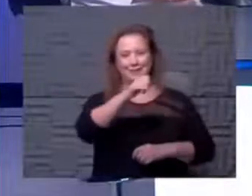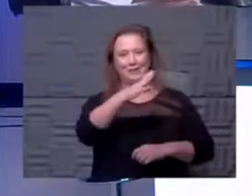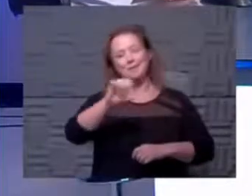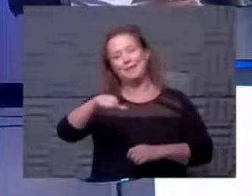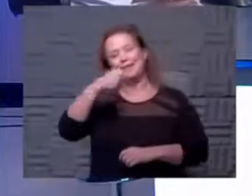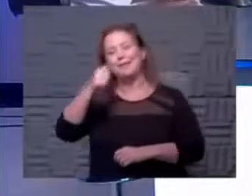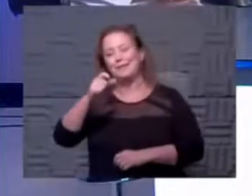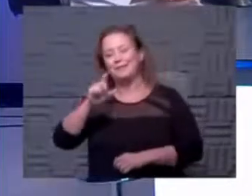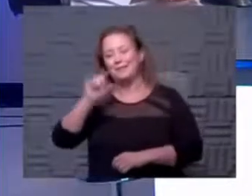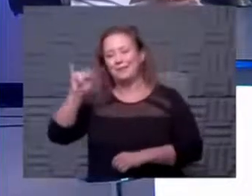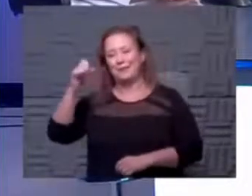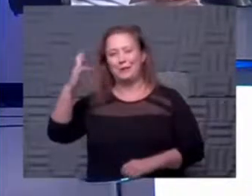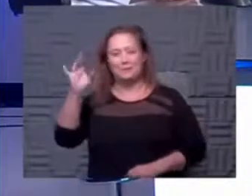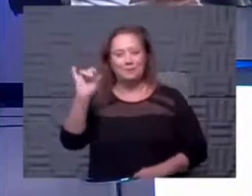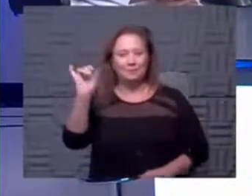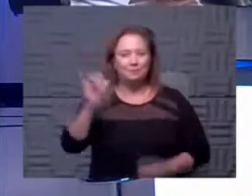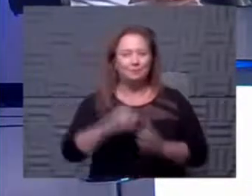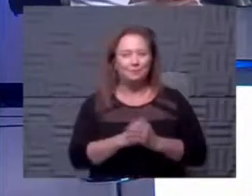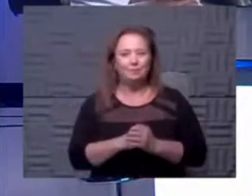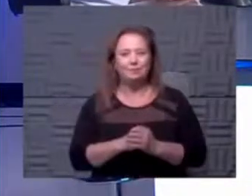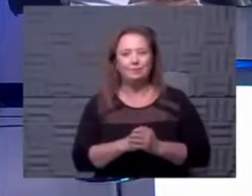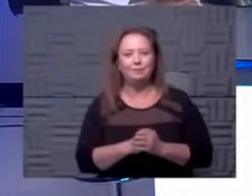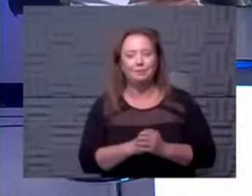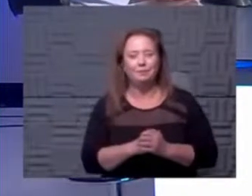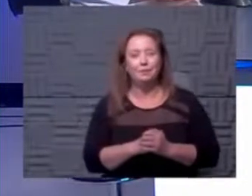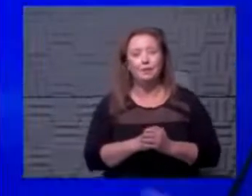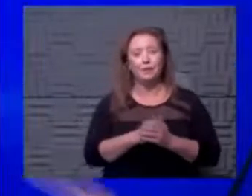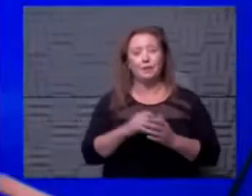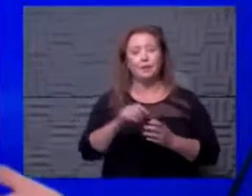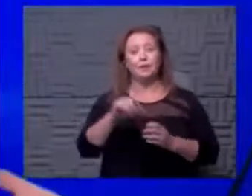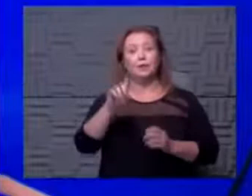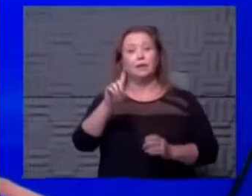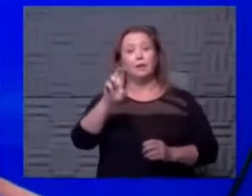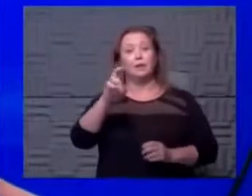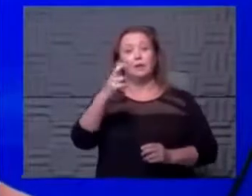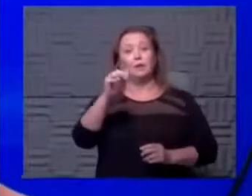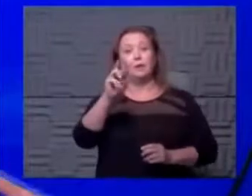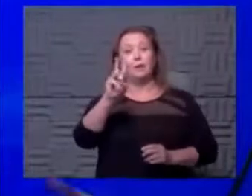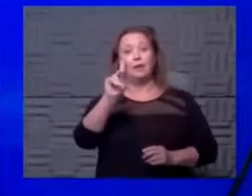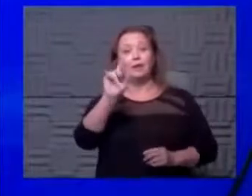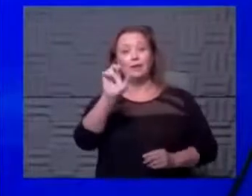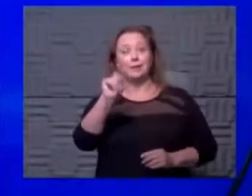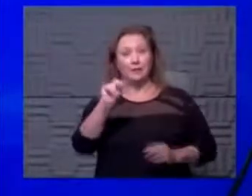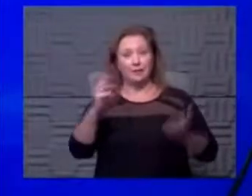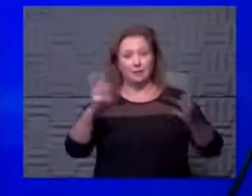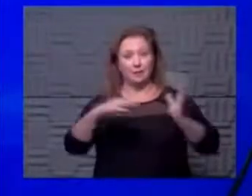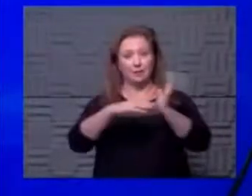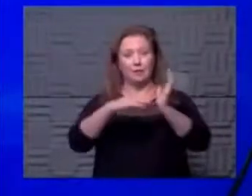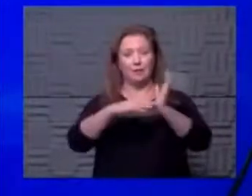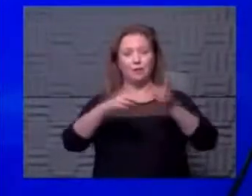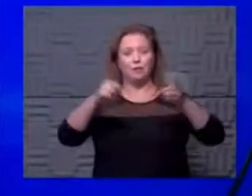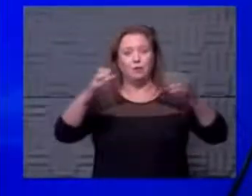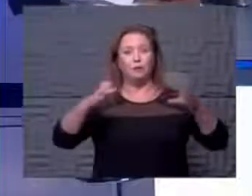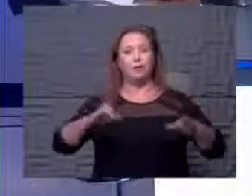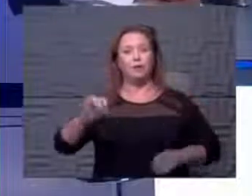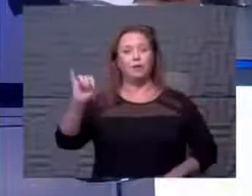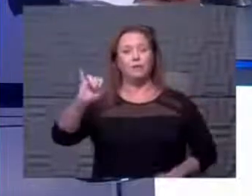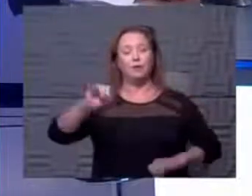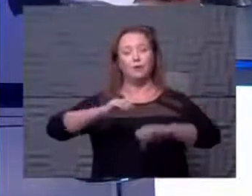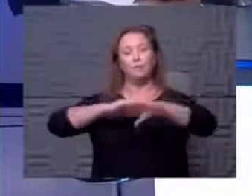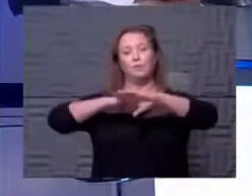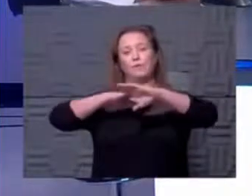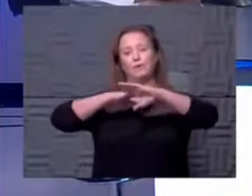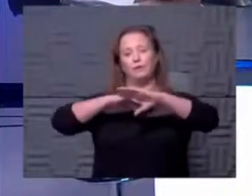yes, the other one. That's right. But Dr. Hawkinson is with us here. He is the medical director of infection prevention